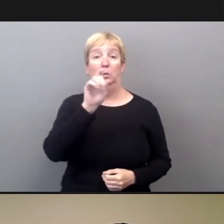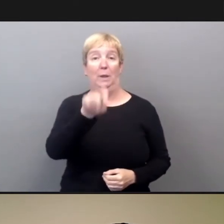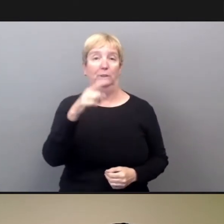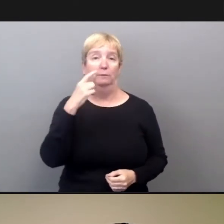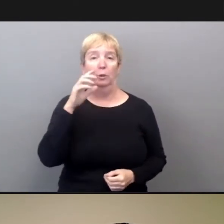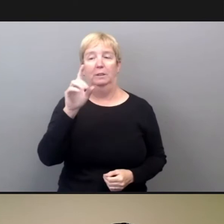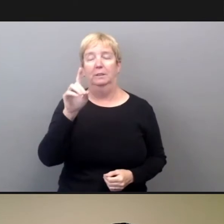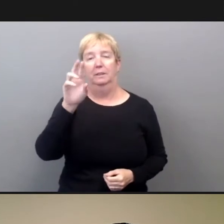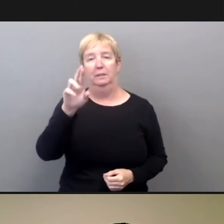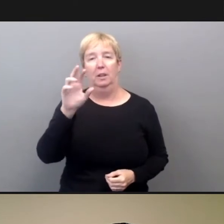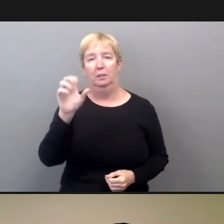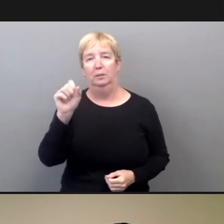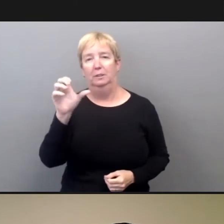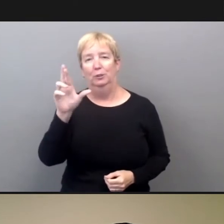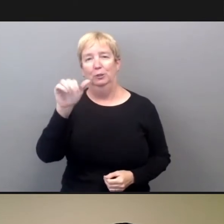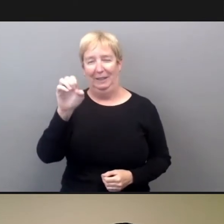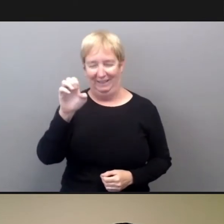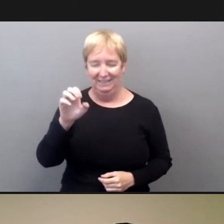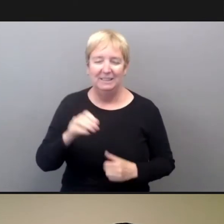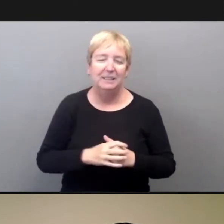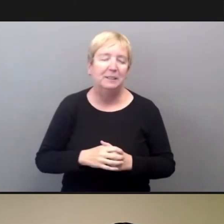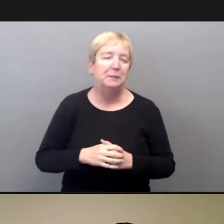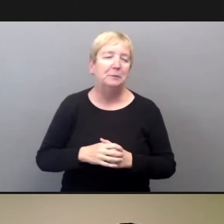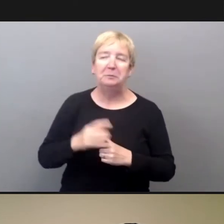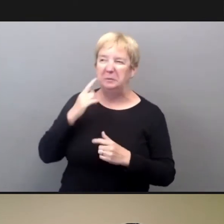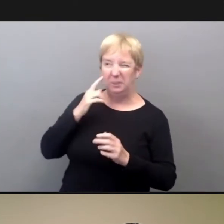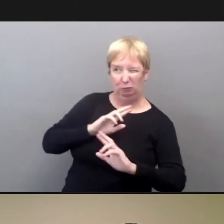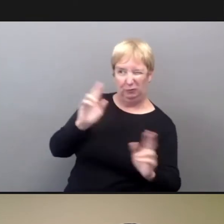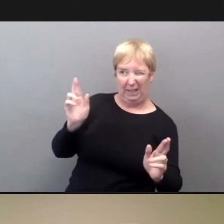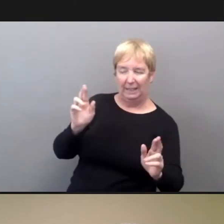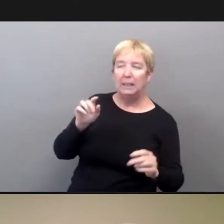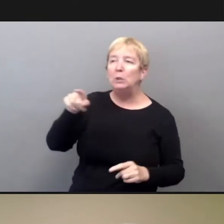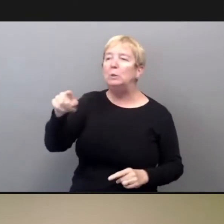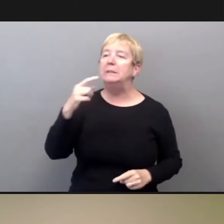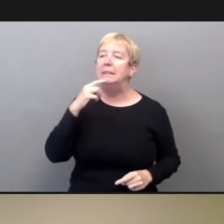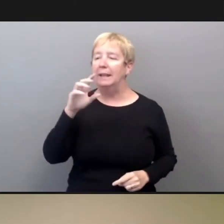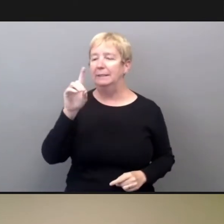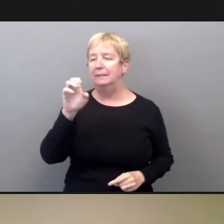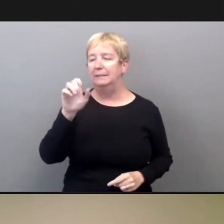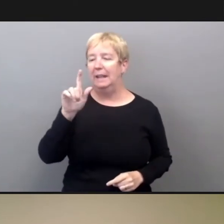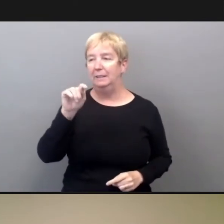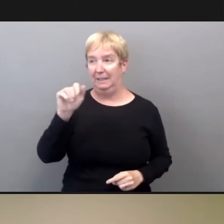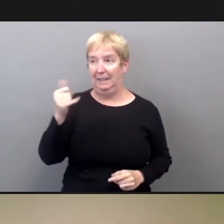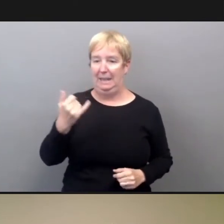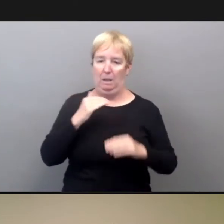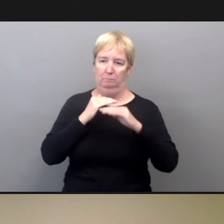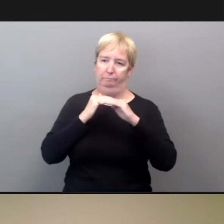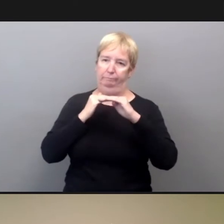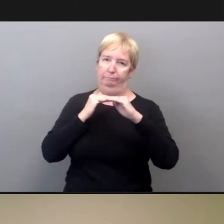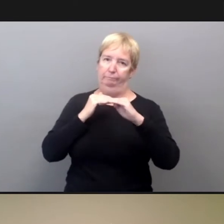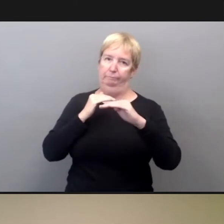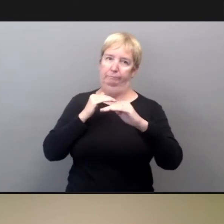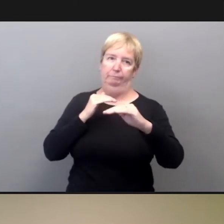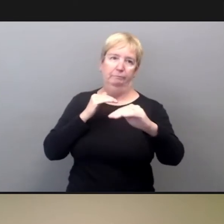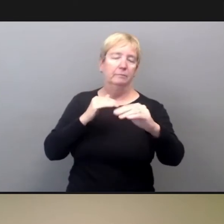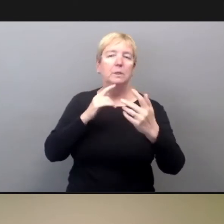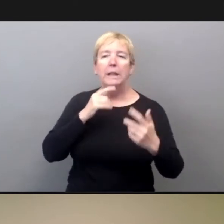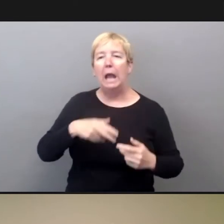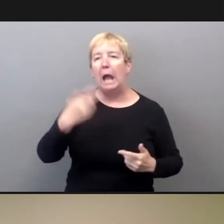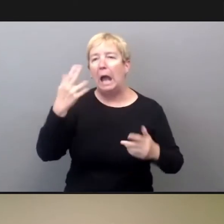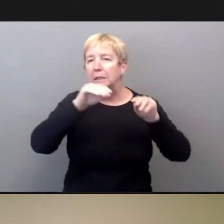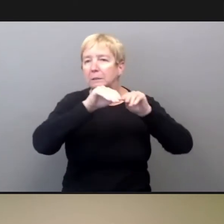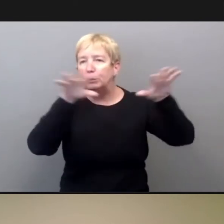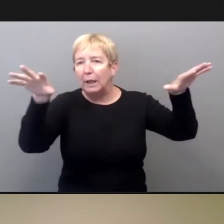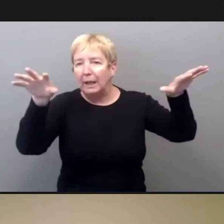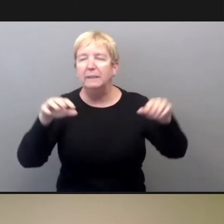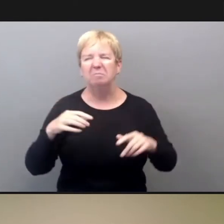think you can answer this. You noted the Delta plateau, right, and the high level of community spread around the state. And I think, in fact, that's higher for